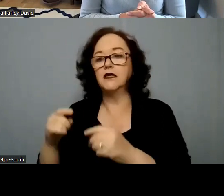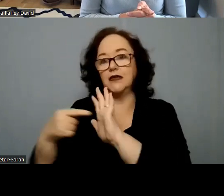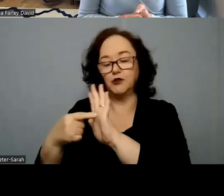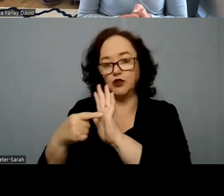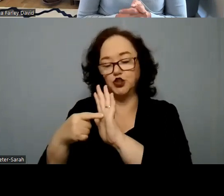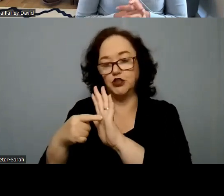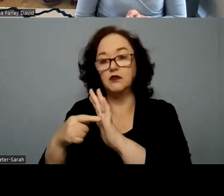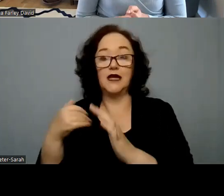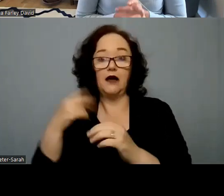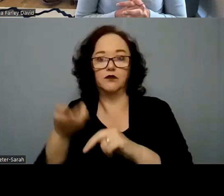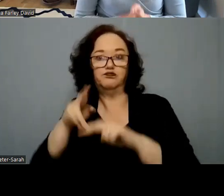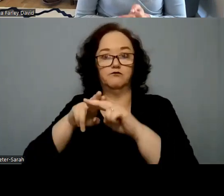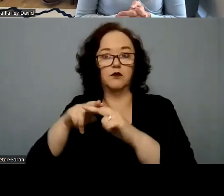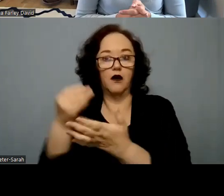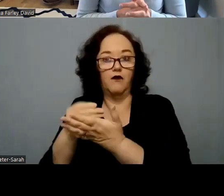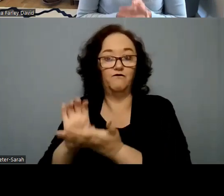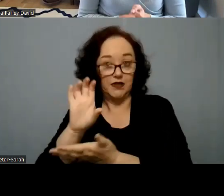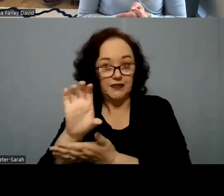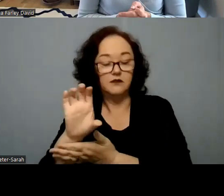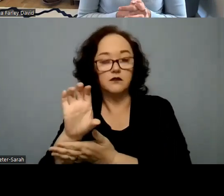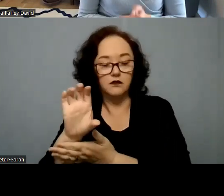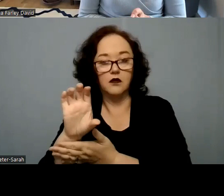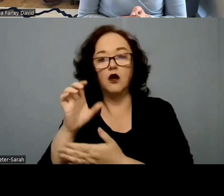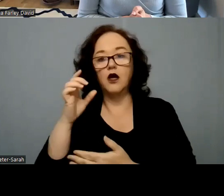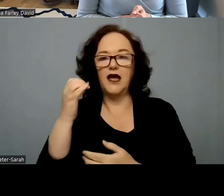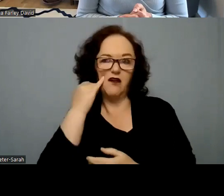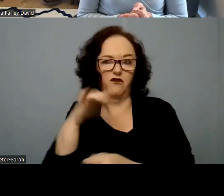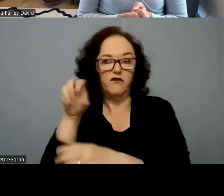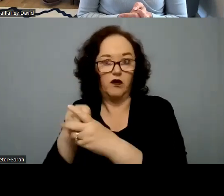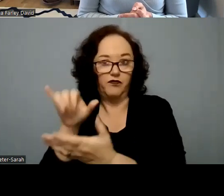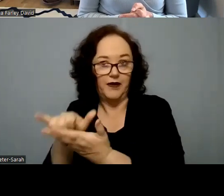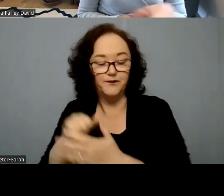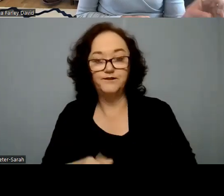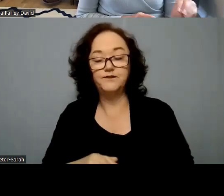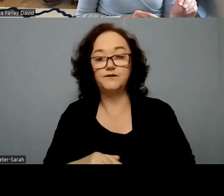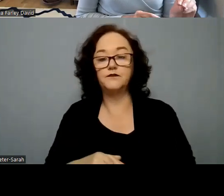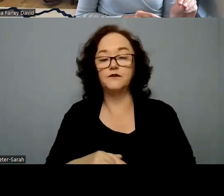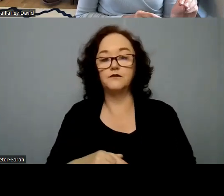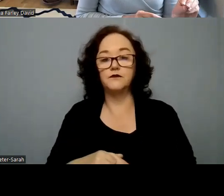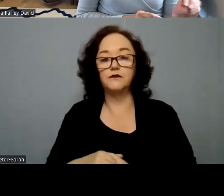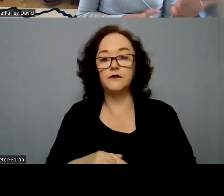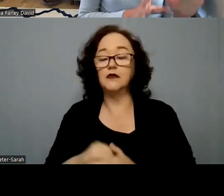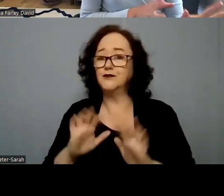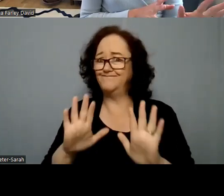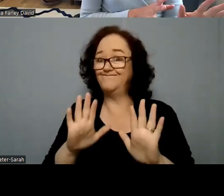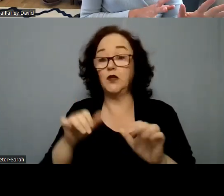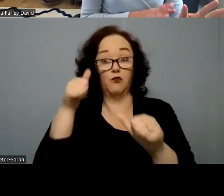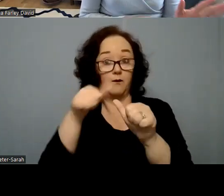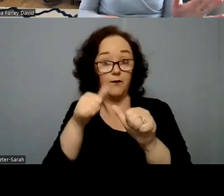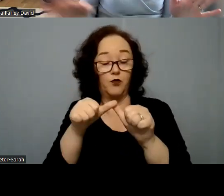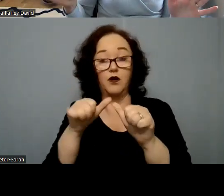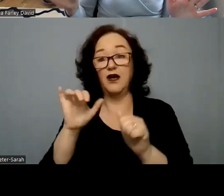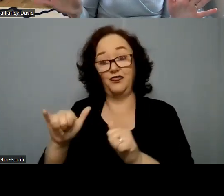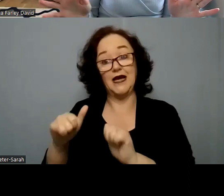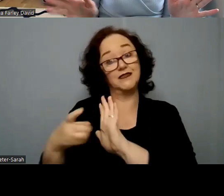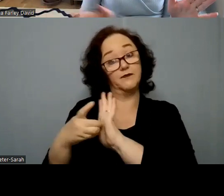Medicaid funding for states that are participating in the demonstration. And so bear in mind that, that demonstration opportunity